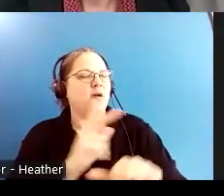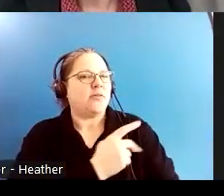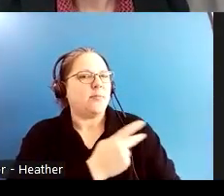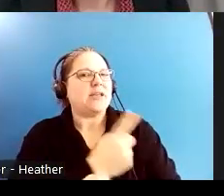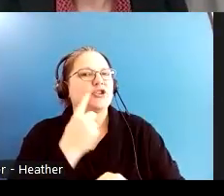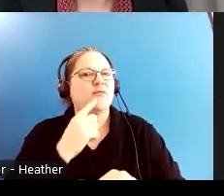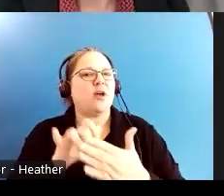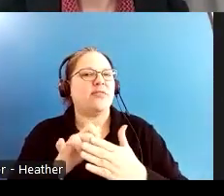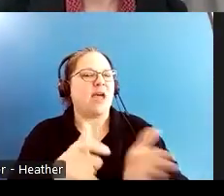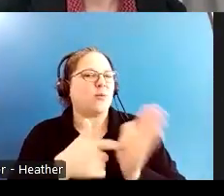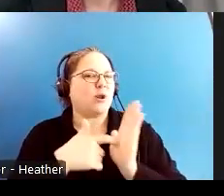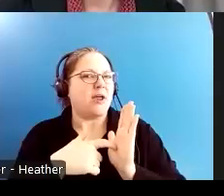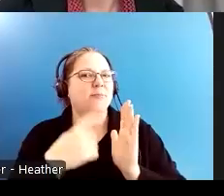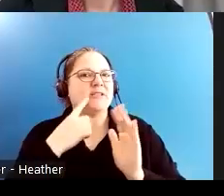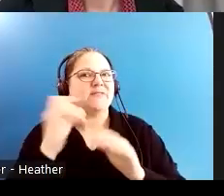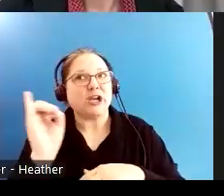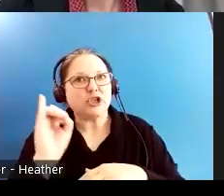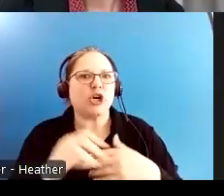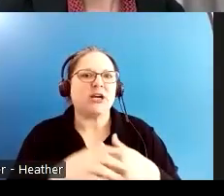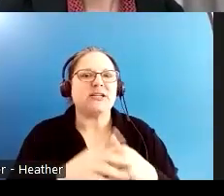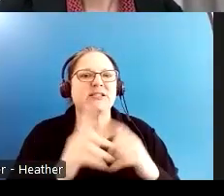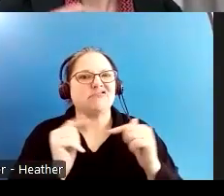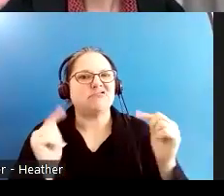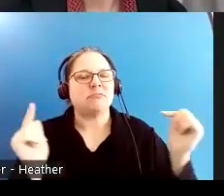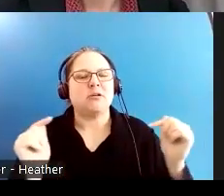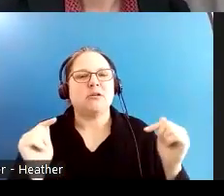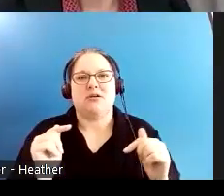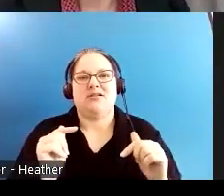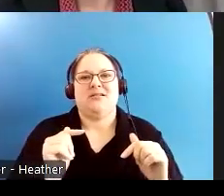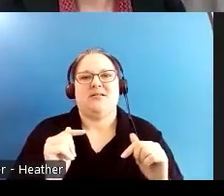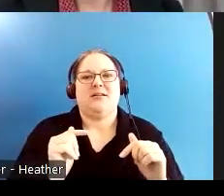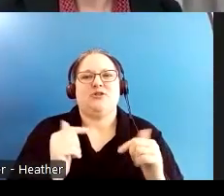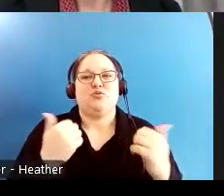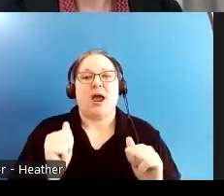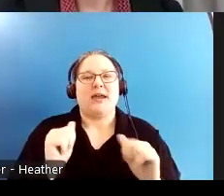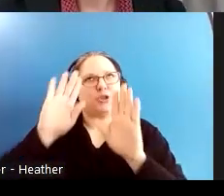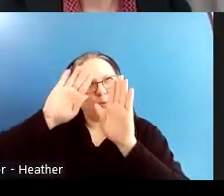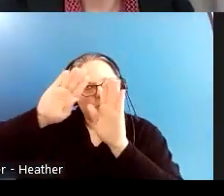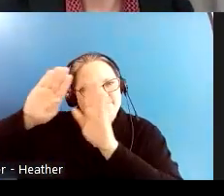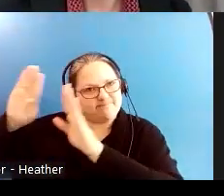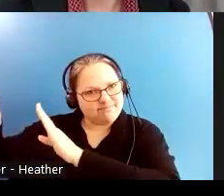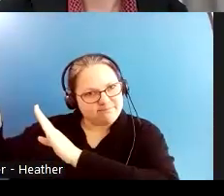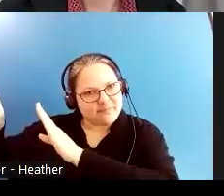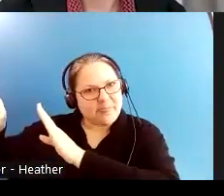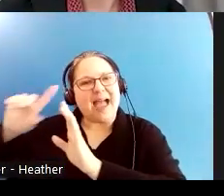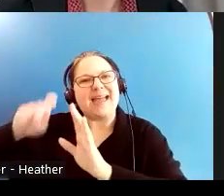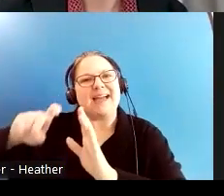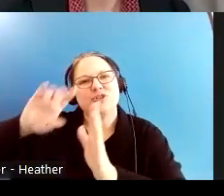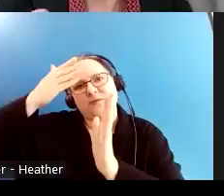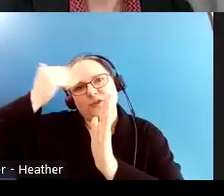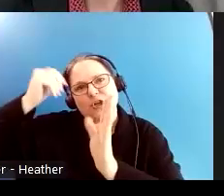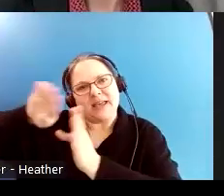clinic requirements for insurance. And kind of unlearning that is what I've had to do this work and to go out to the